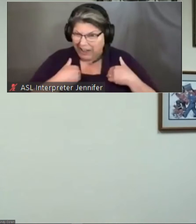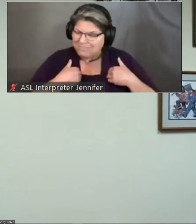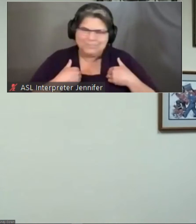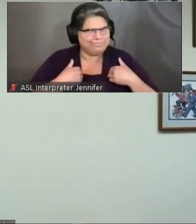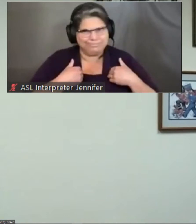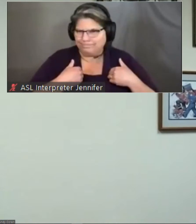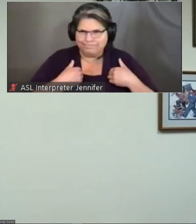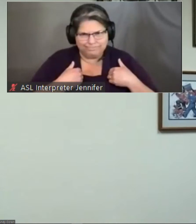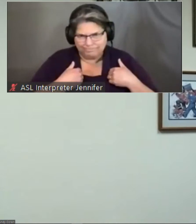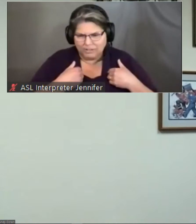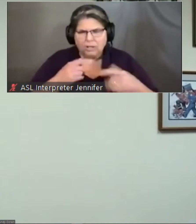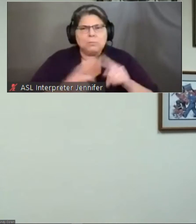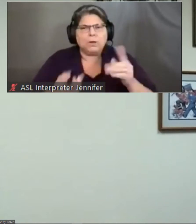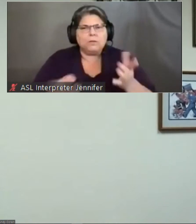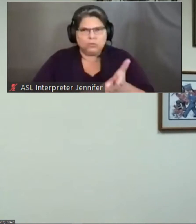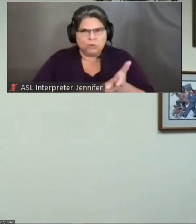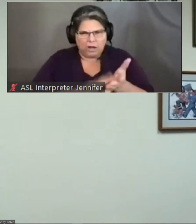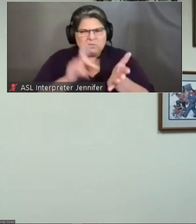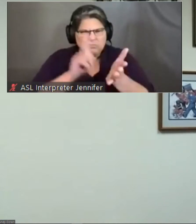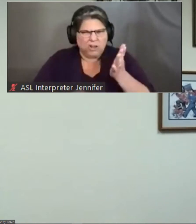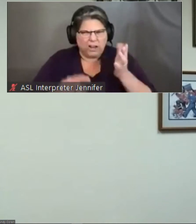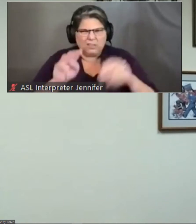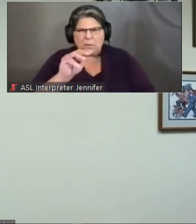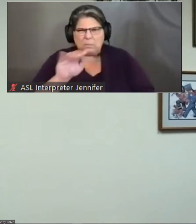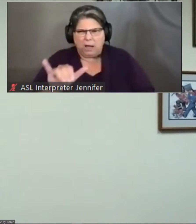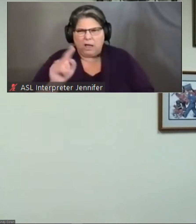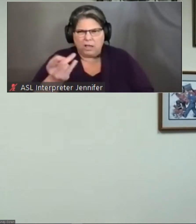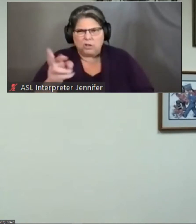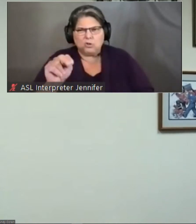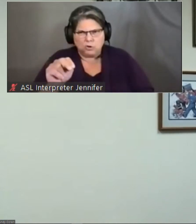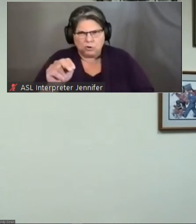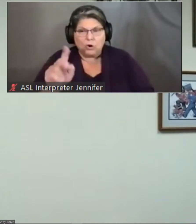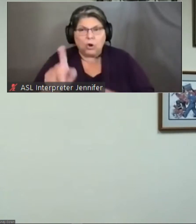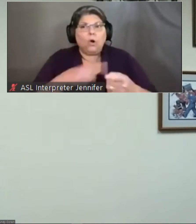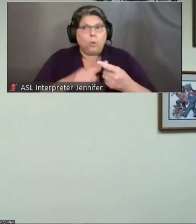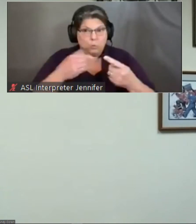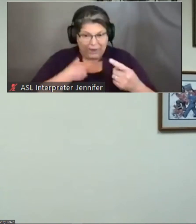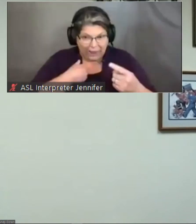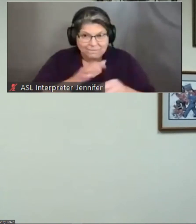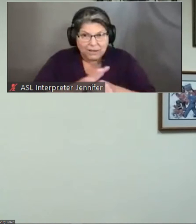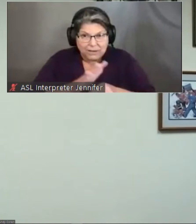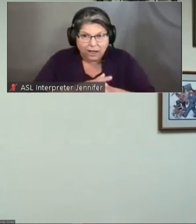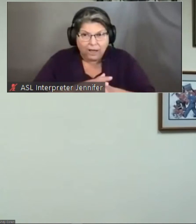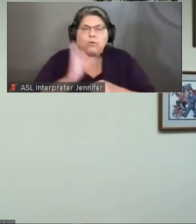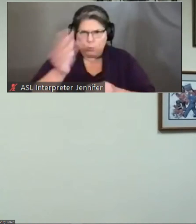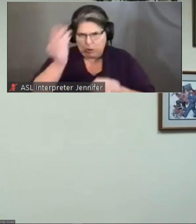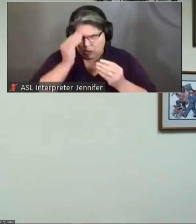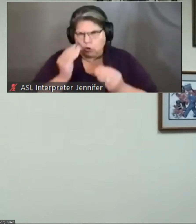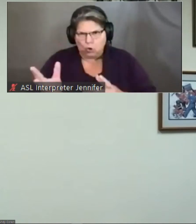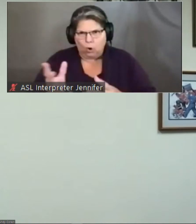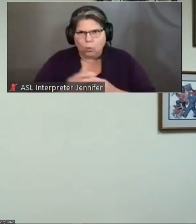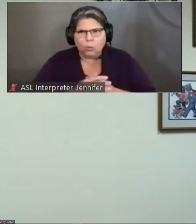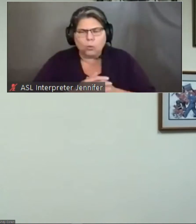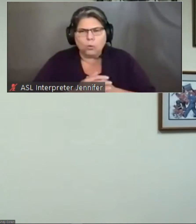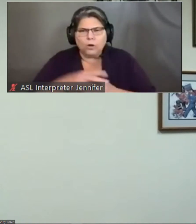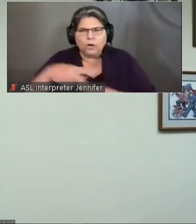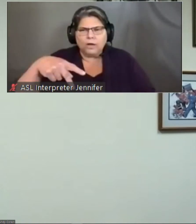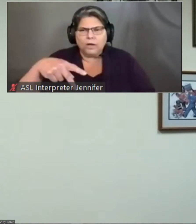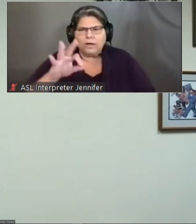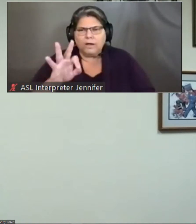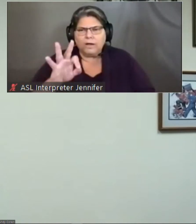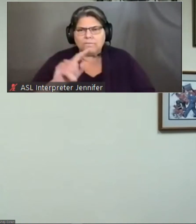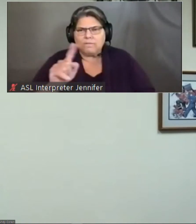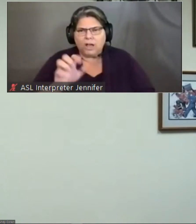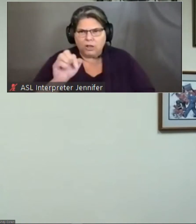if you sign on to My Turn, you'll get an alert when it is available. Pfizer is now reporting some early results